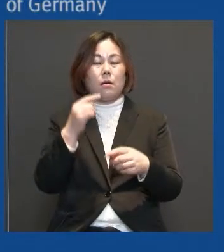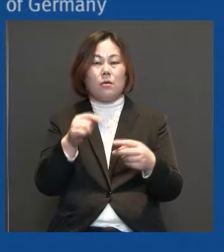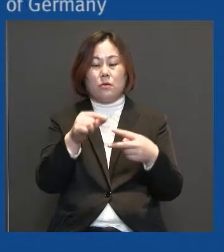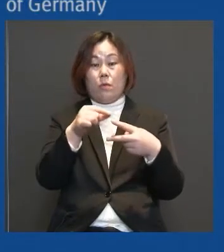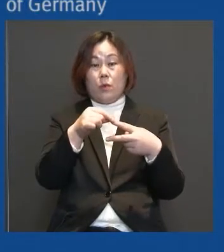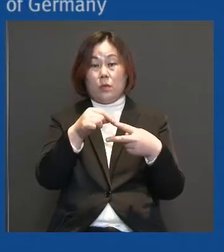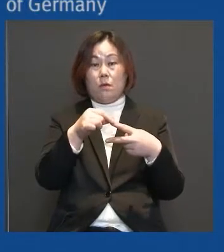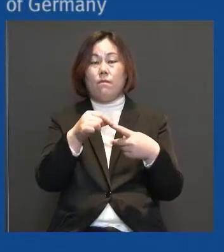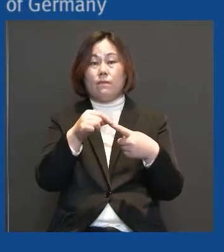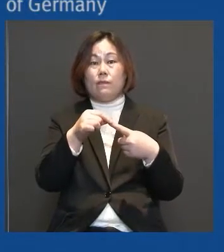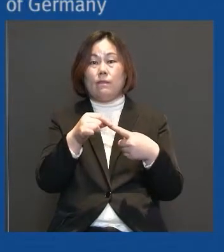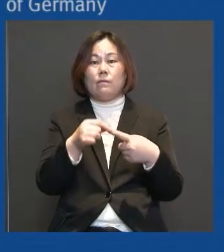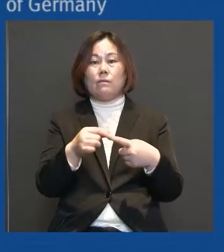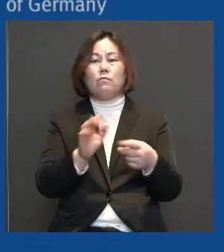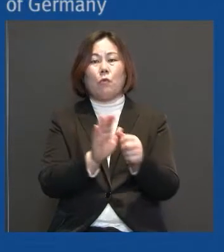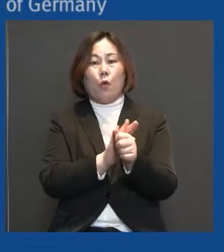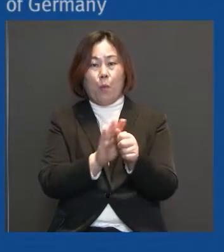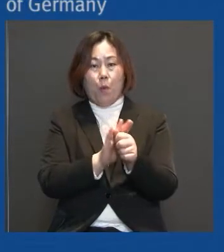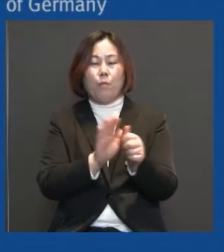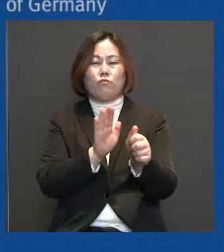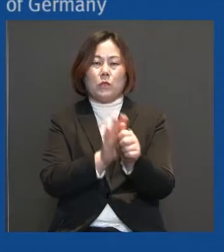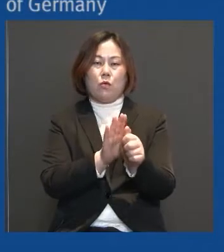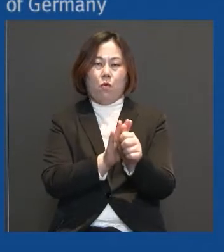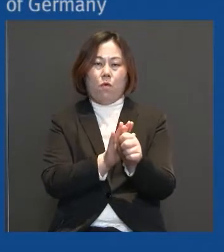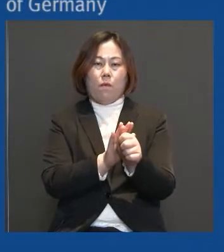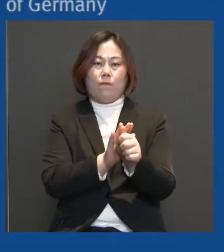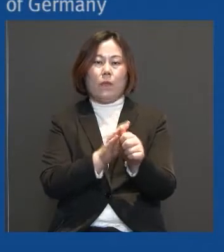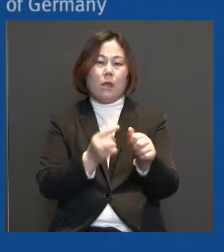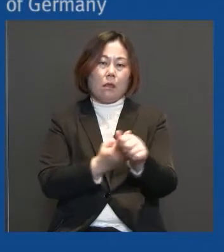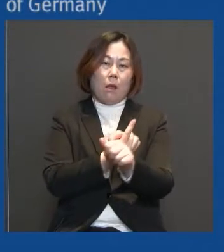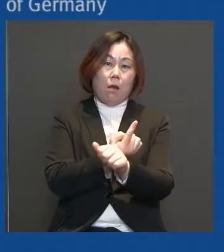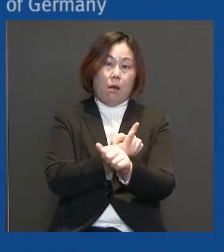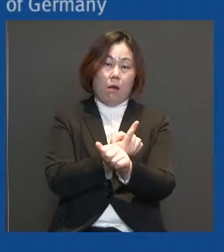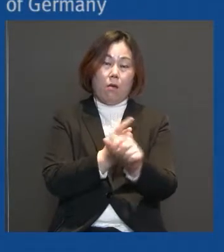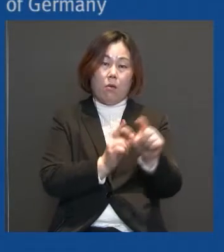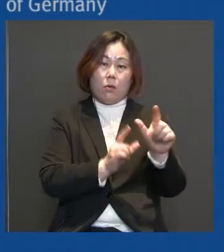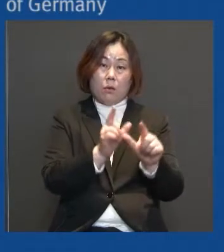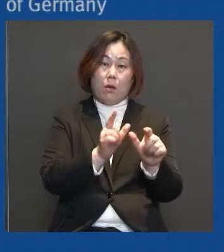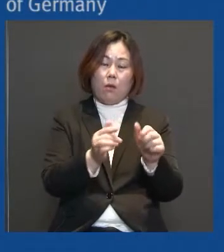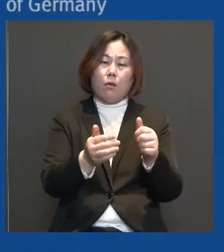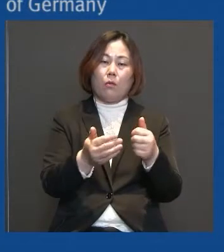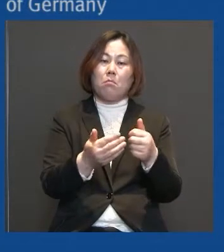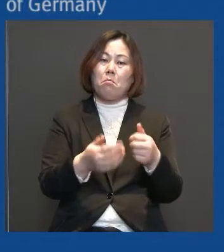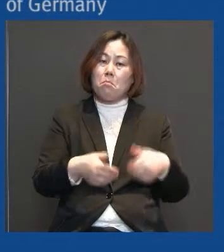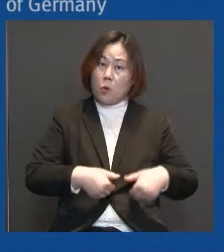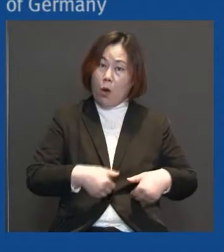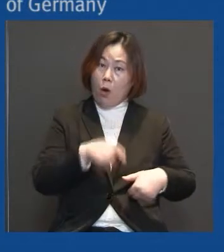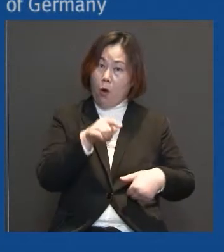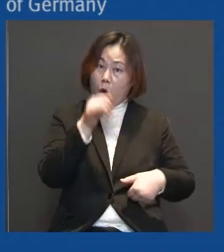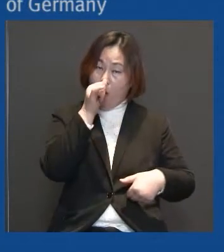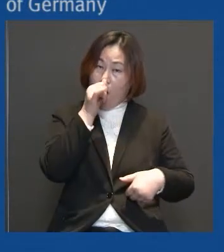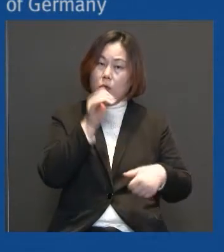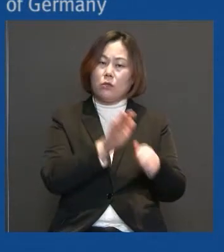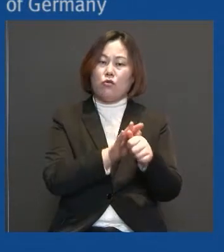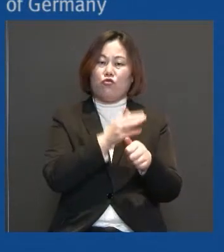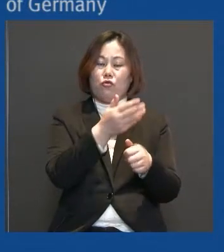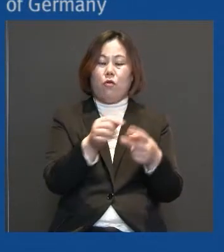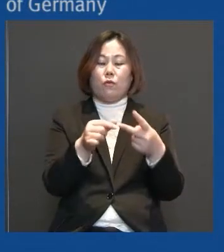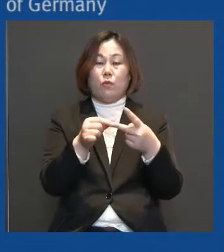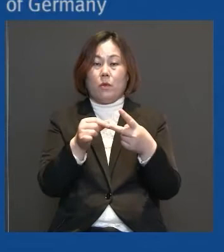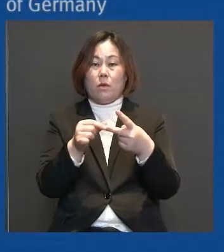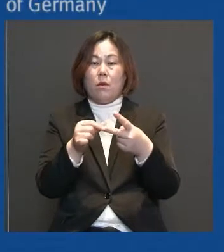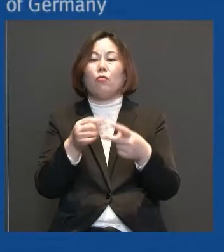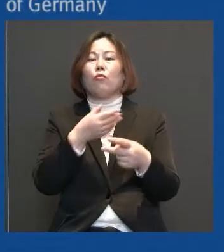need of care, help, or other forms of assistance. And the second is to use the potential of older persons to